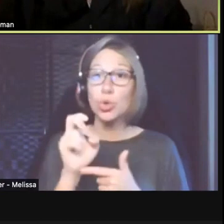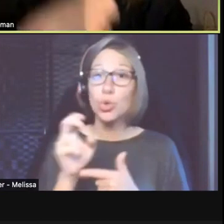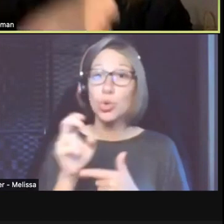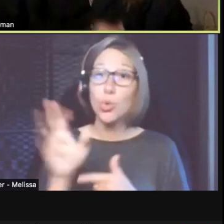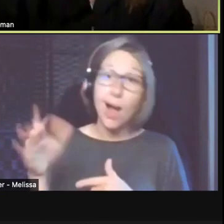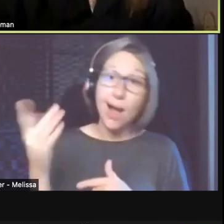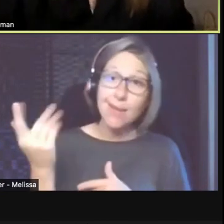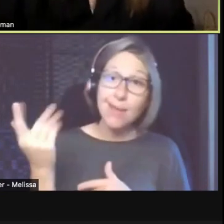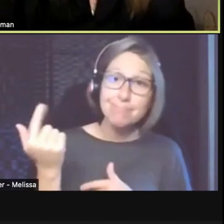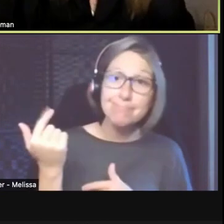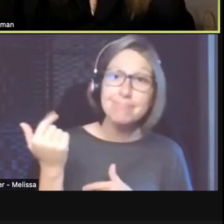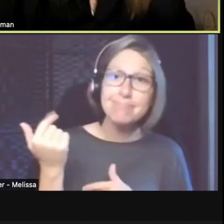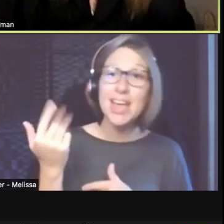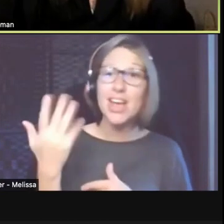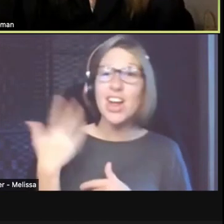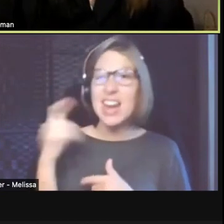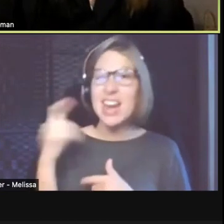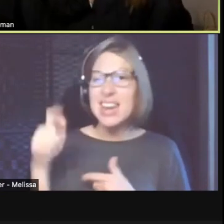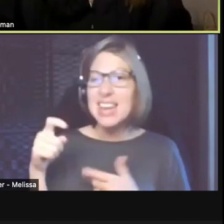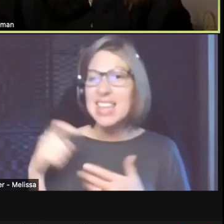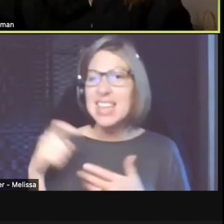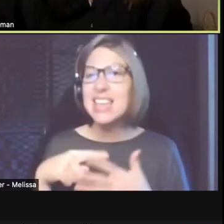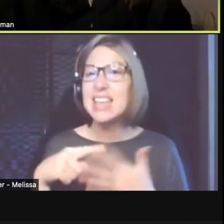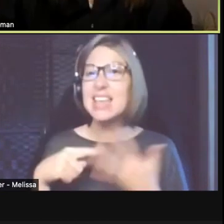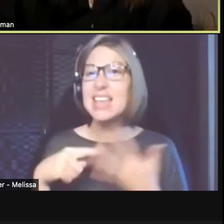I want something.